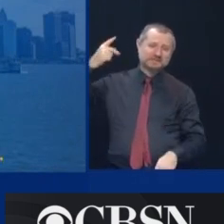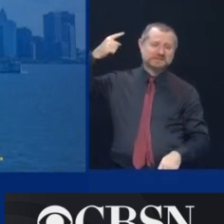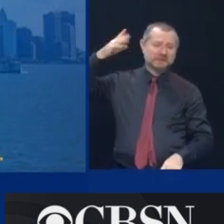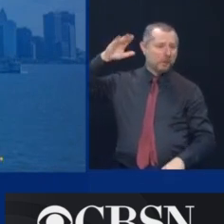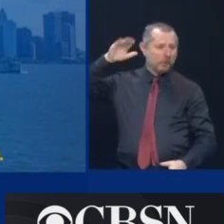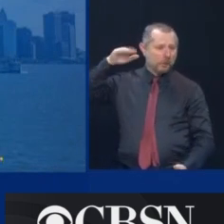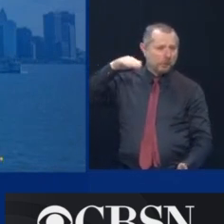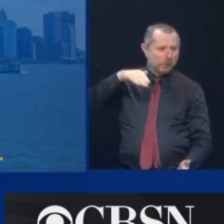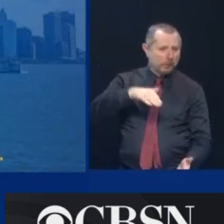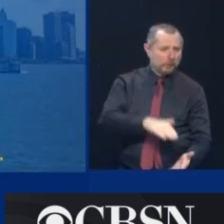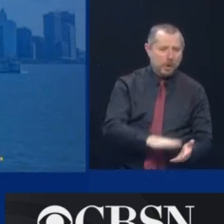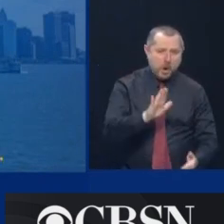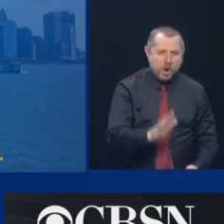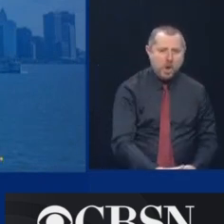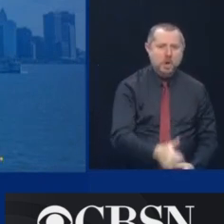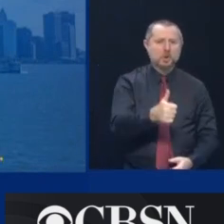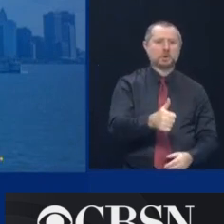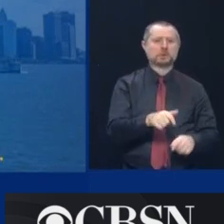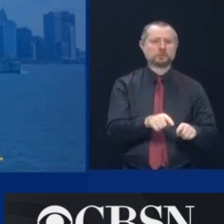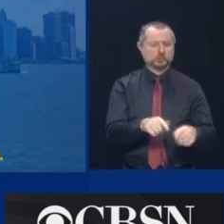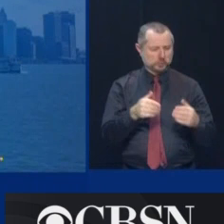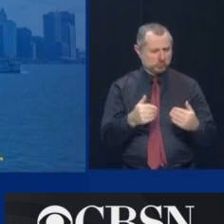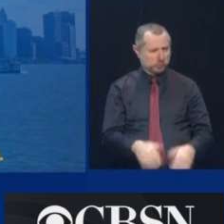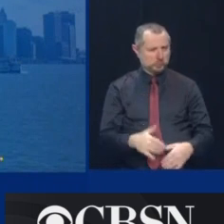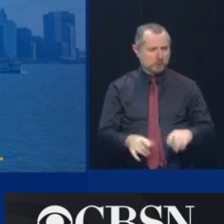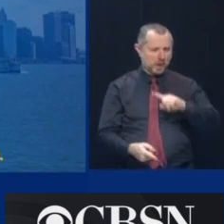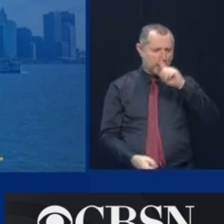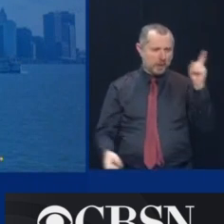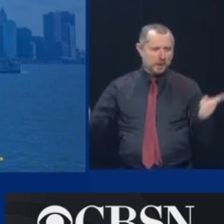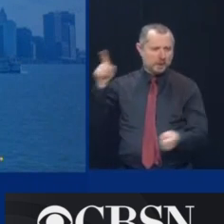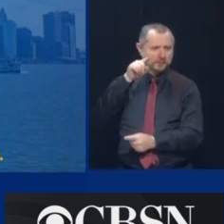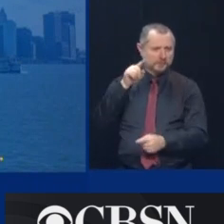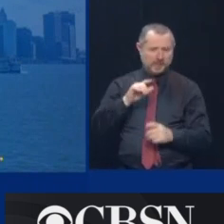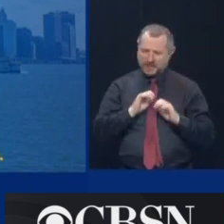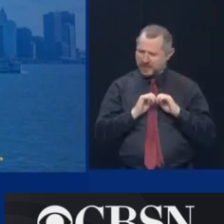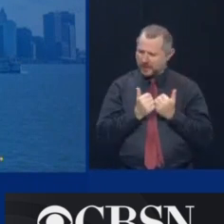nation. How does a state do that?